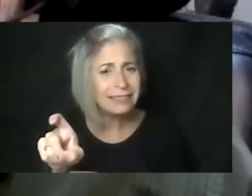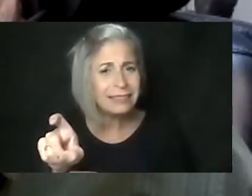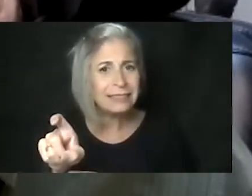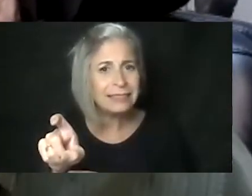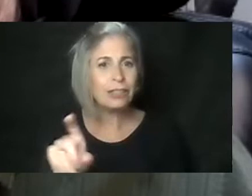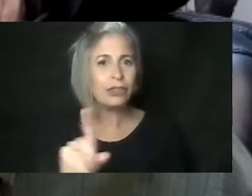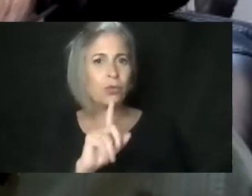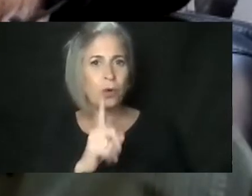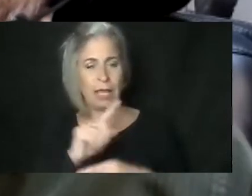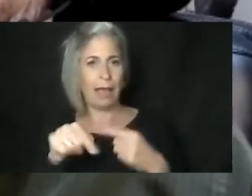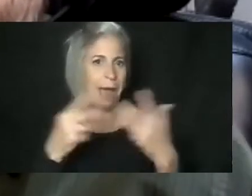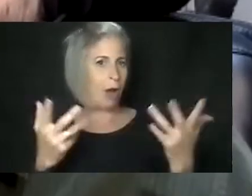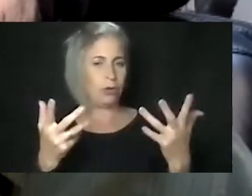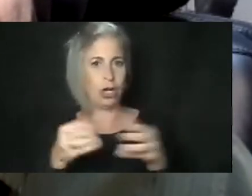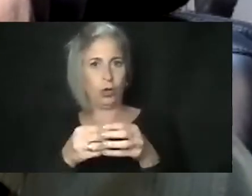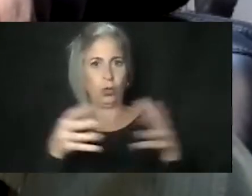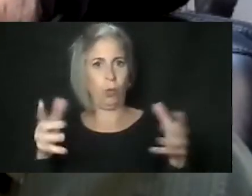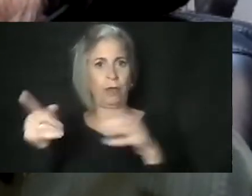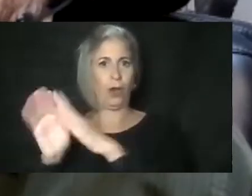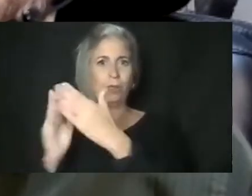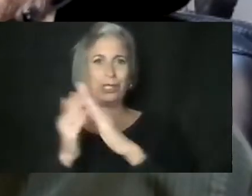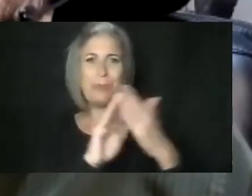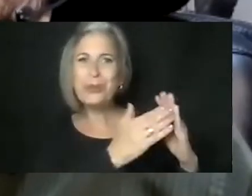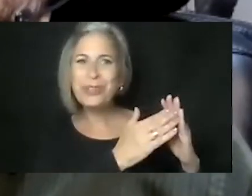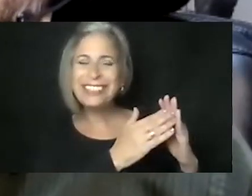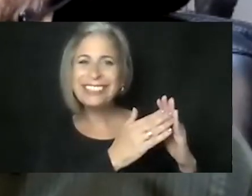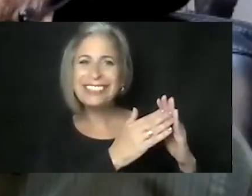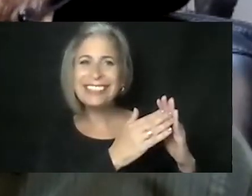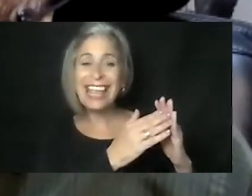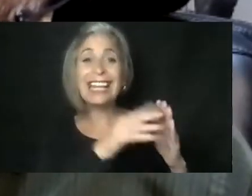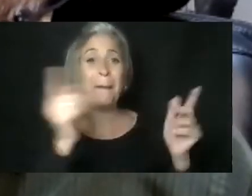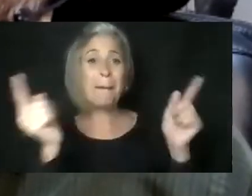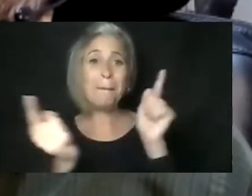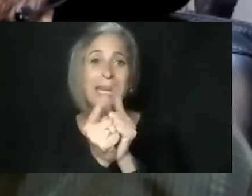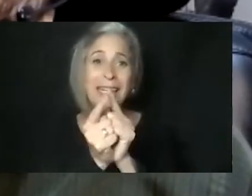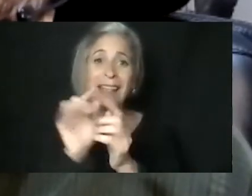It's really about growing those communities, and about meeting that demand.